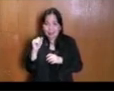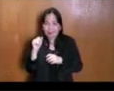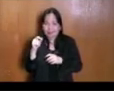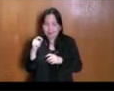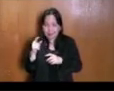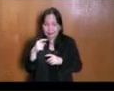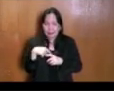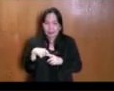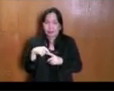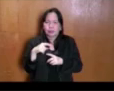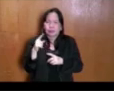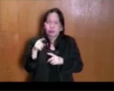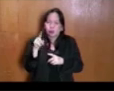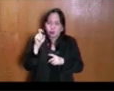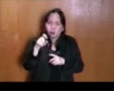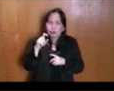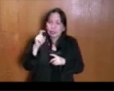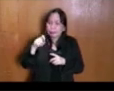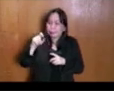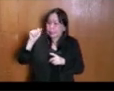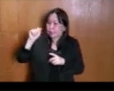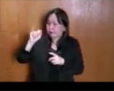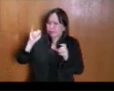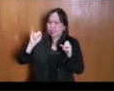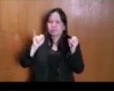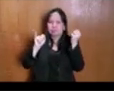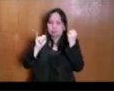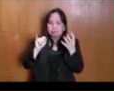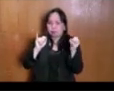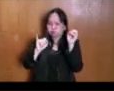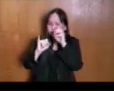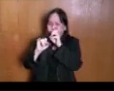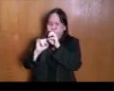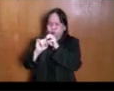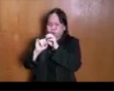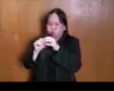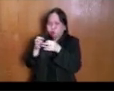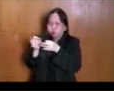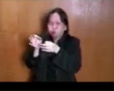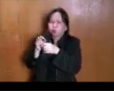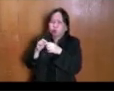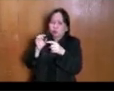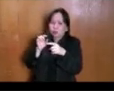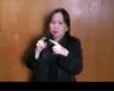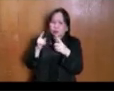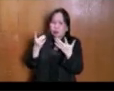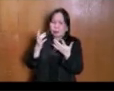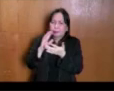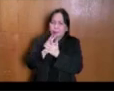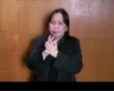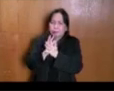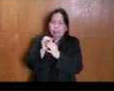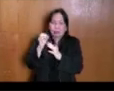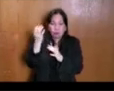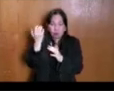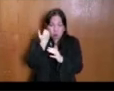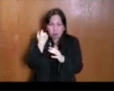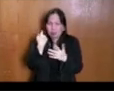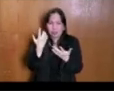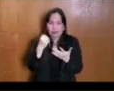The data that is required for AI applications is often limited, incomplete, inaccessible, or even completely